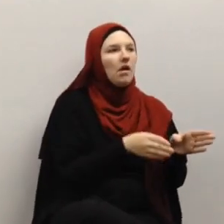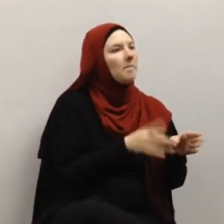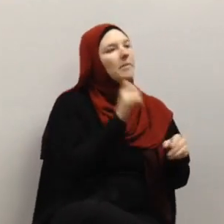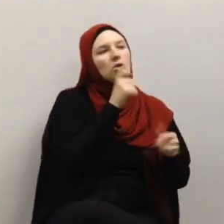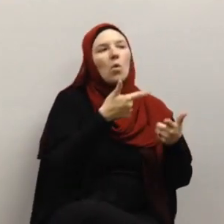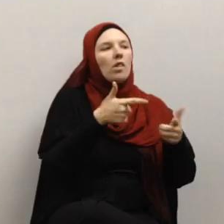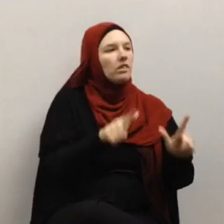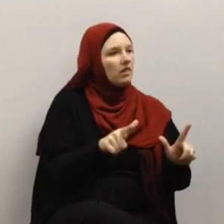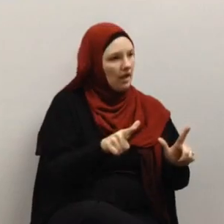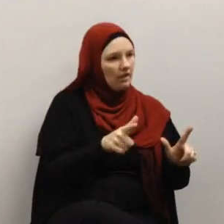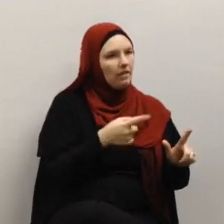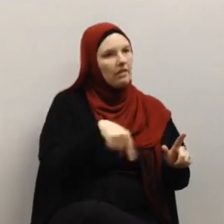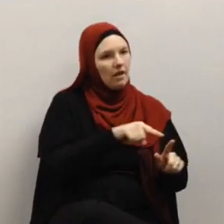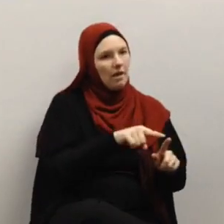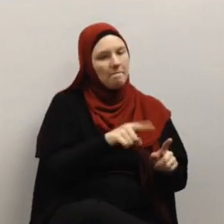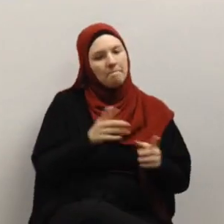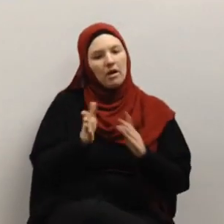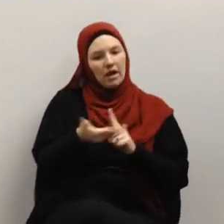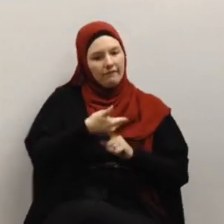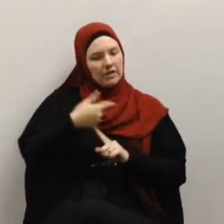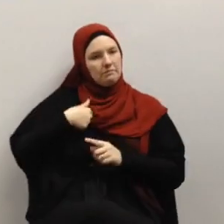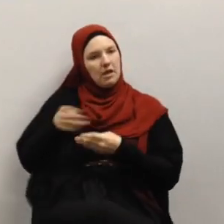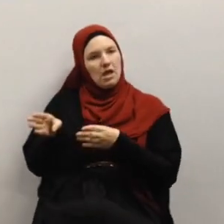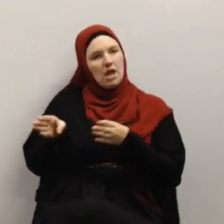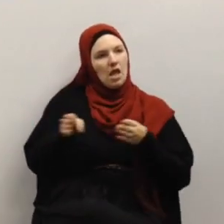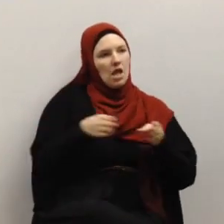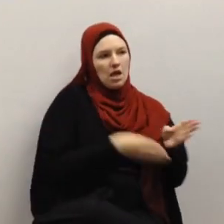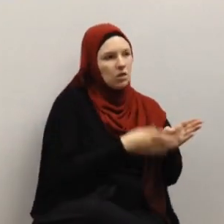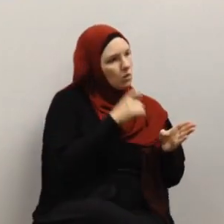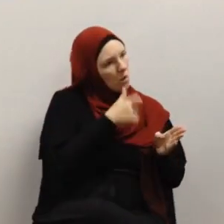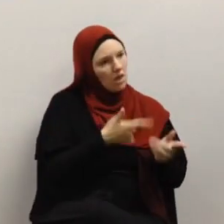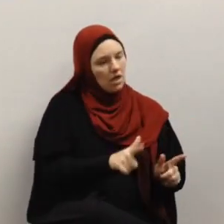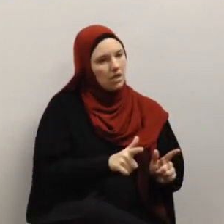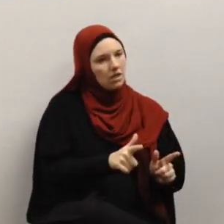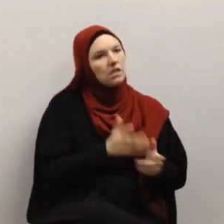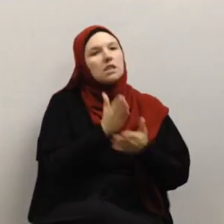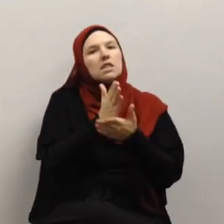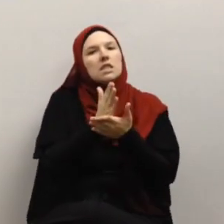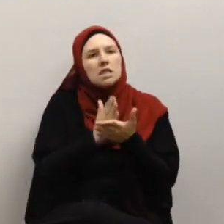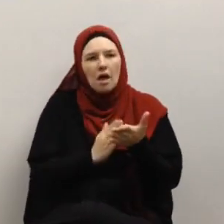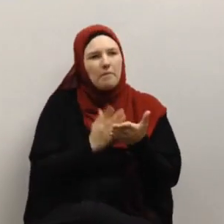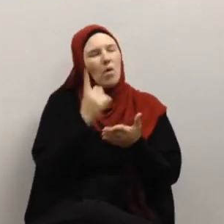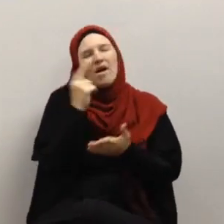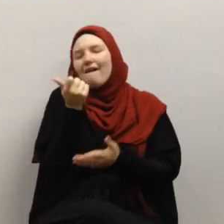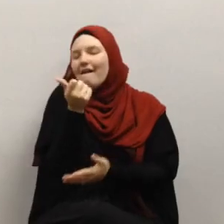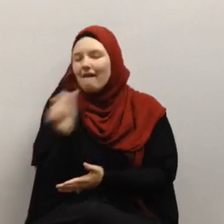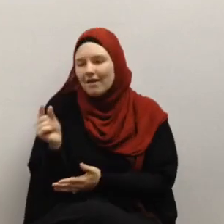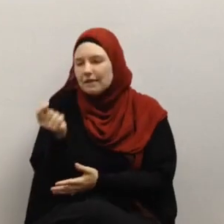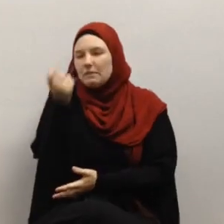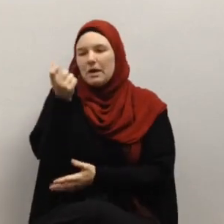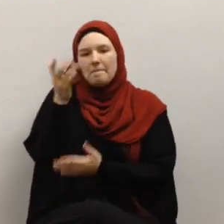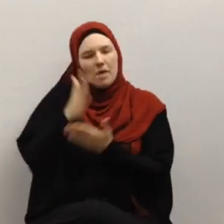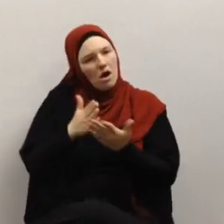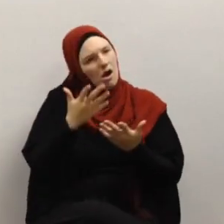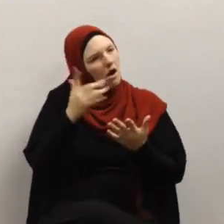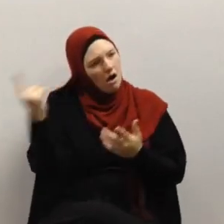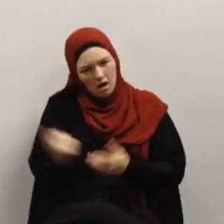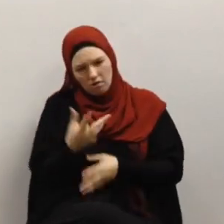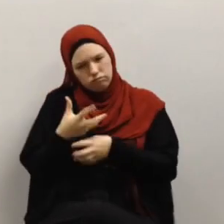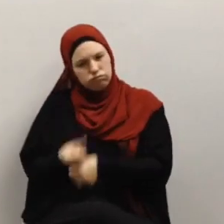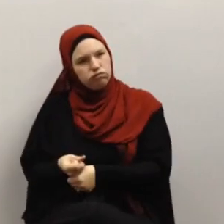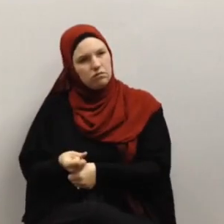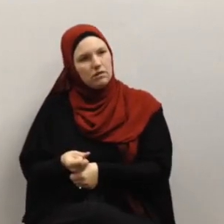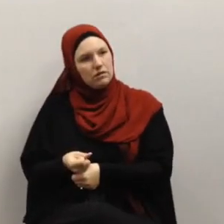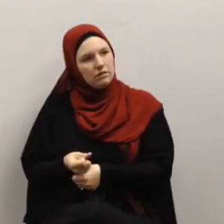you away from some or any of what Allah has sent down, which means leave nothing